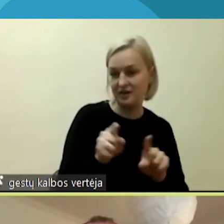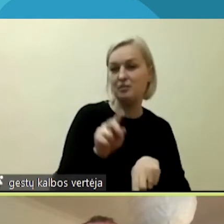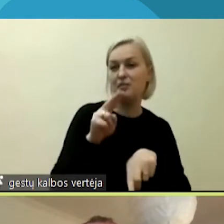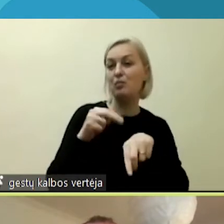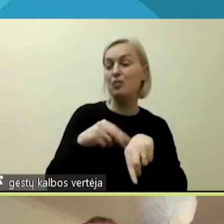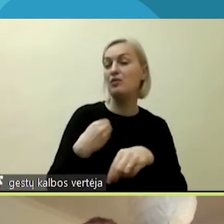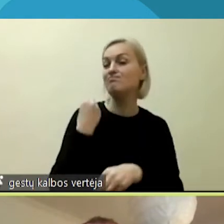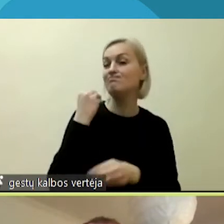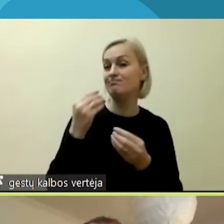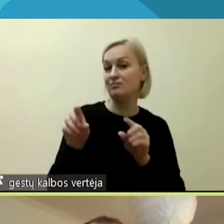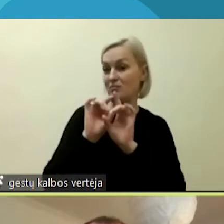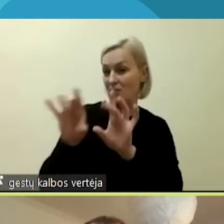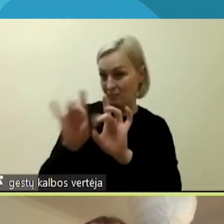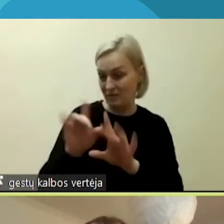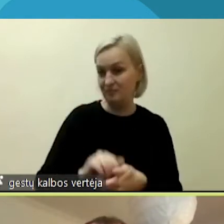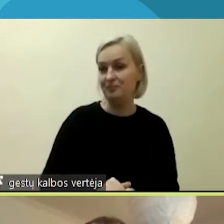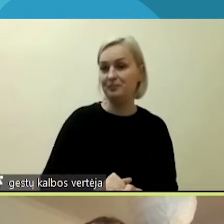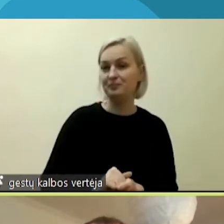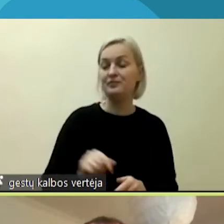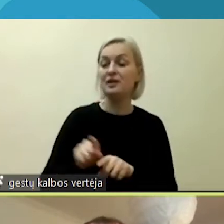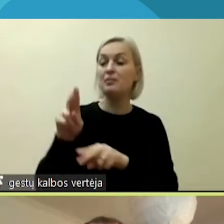the police to improve practice around hate crime.